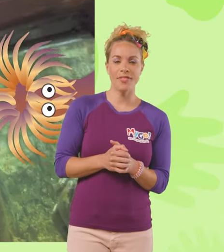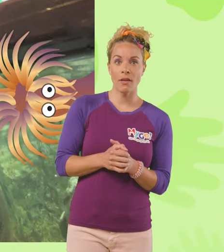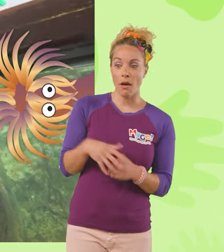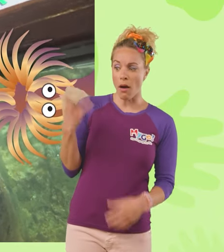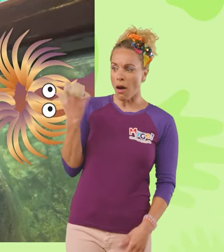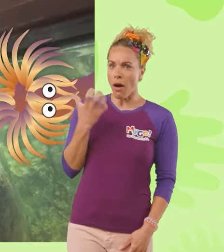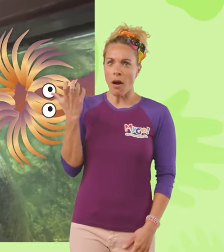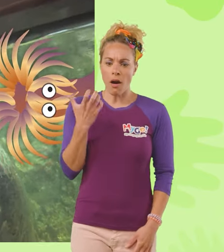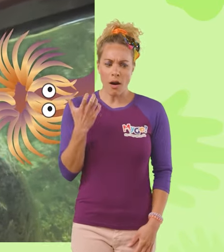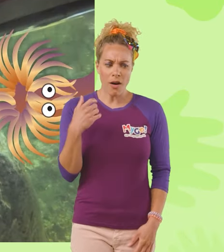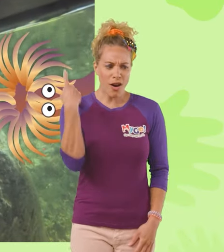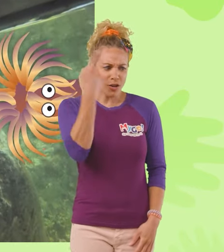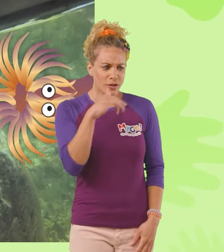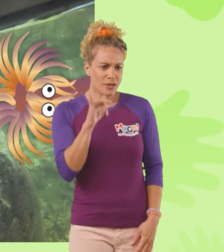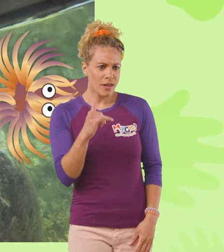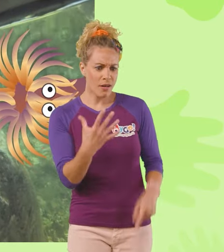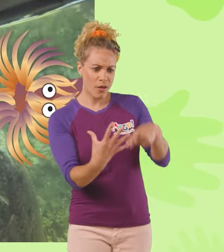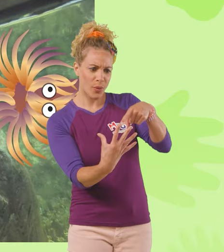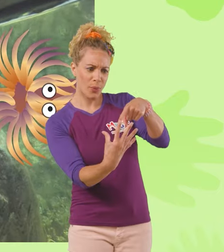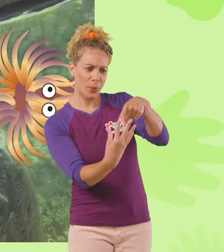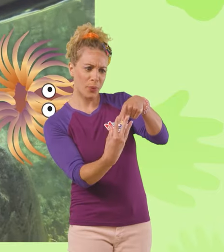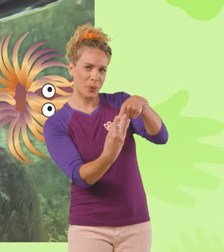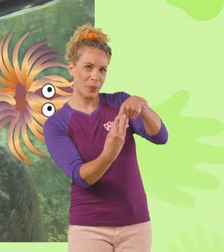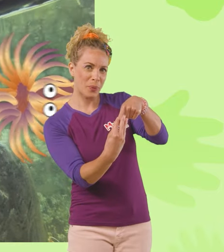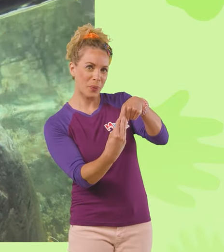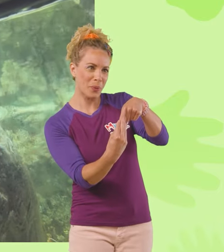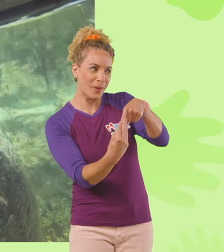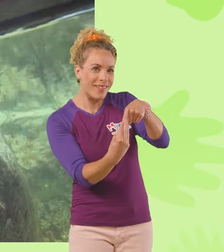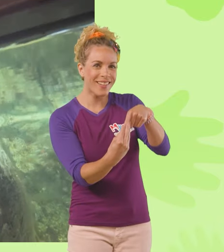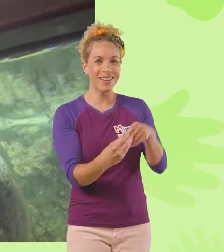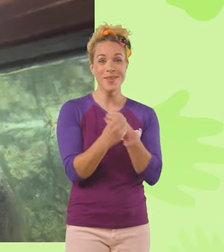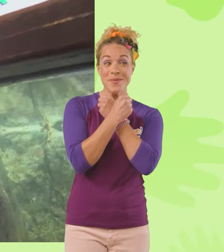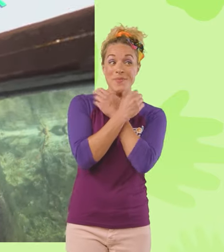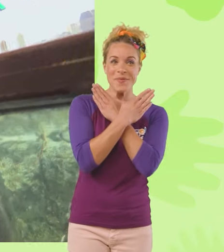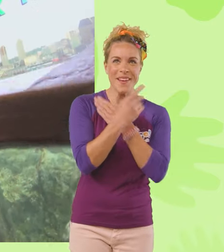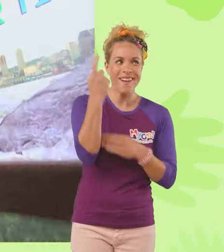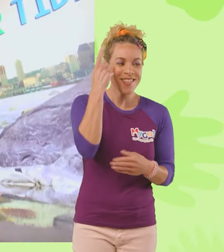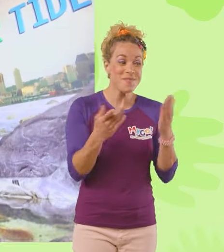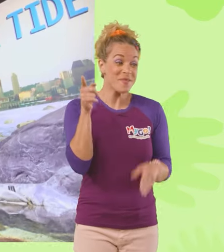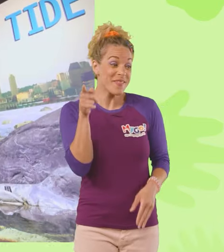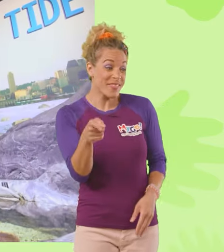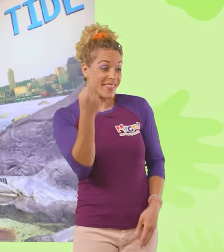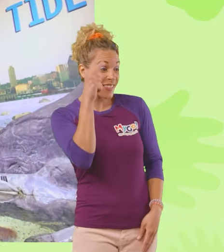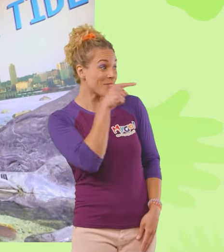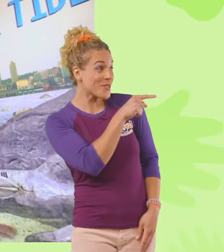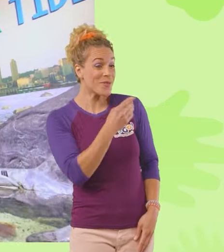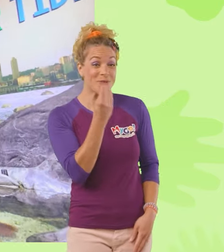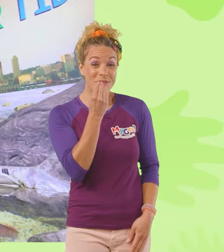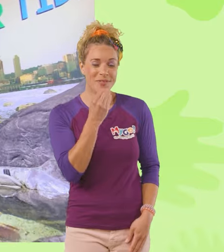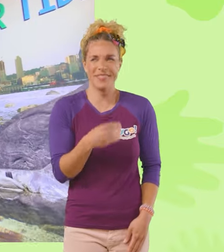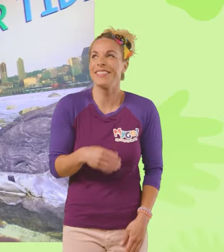Whoa. It looks like it's closing itself up a little bit. Blippi, it might think your food. Oh,